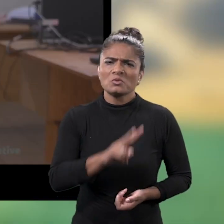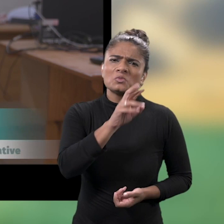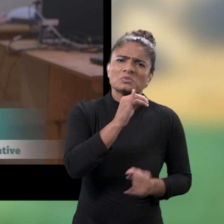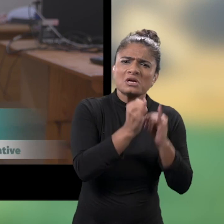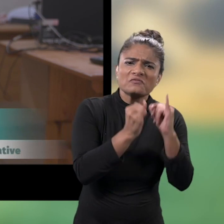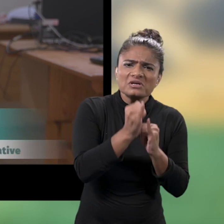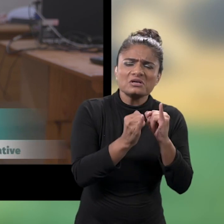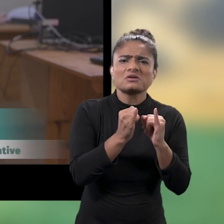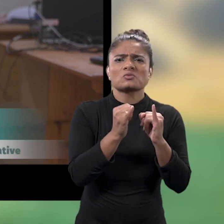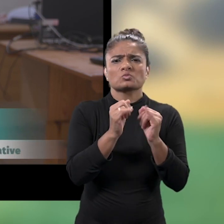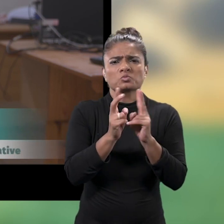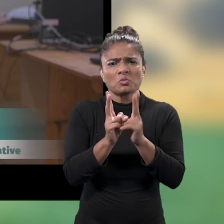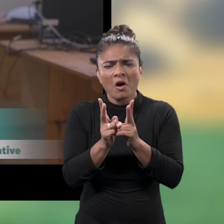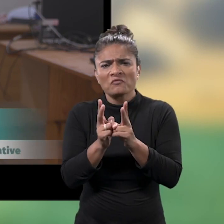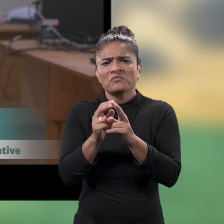From about